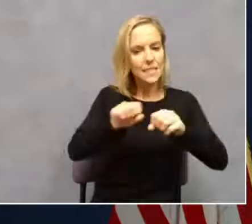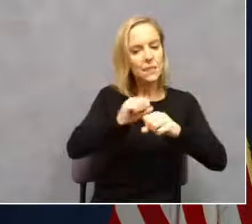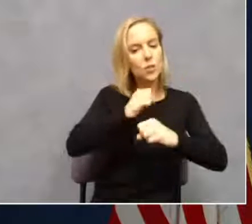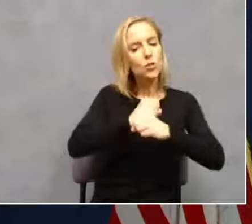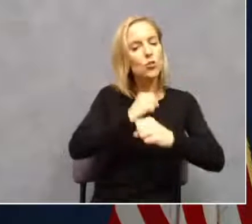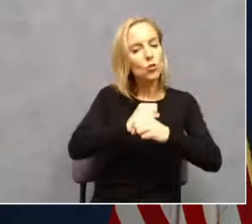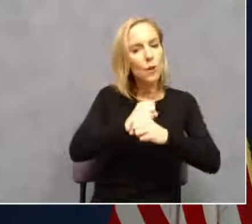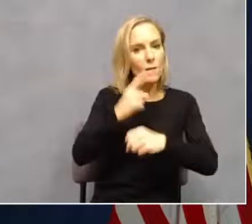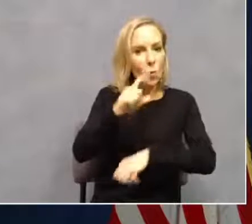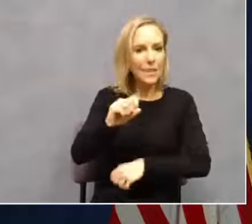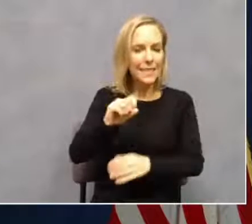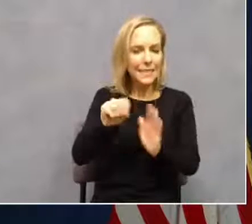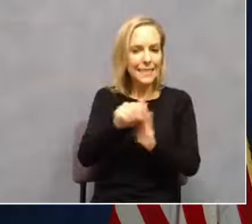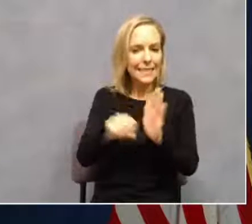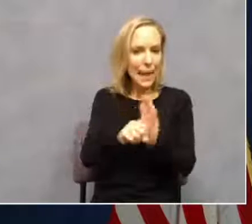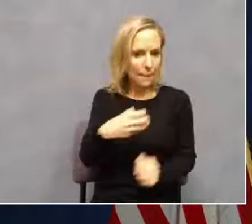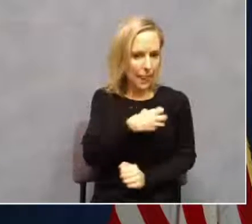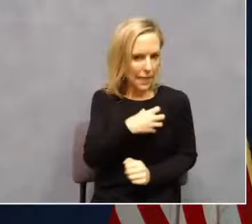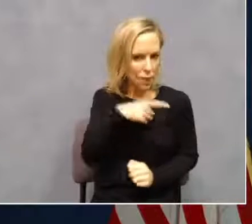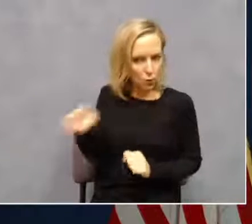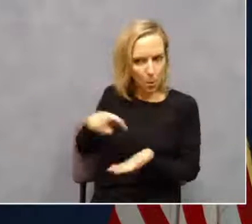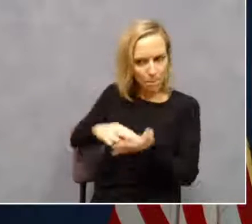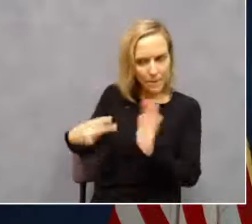police perspective?